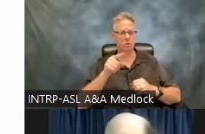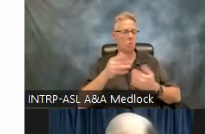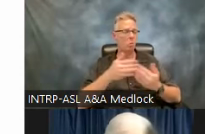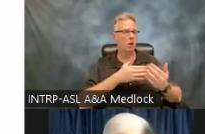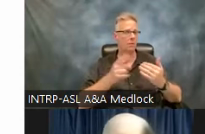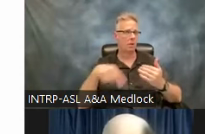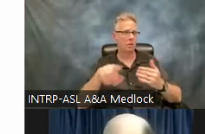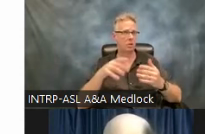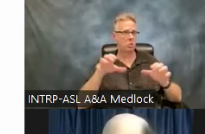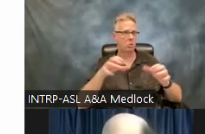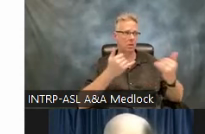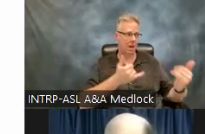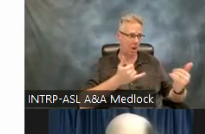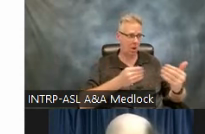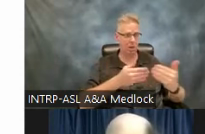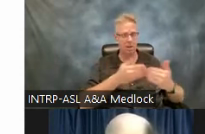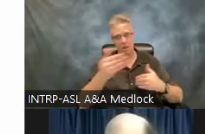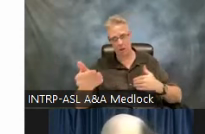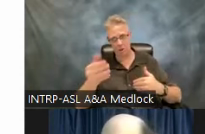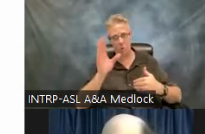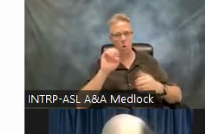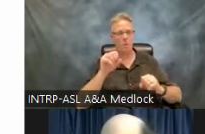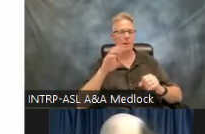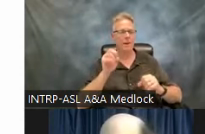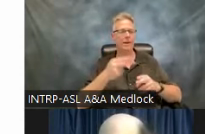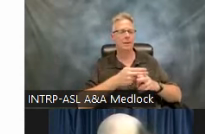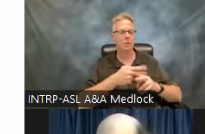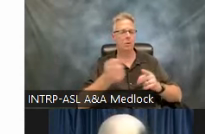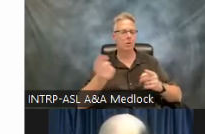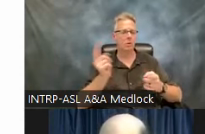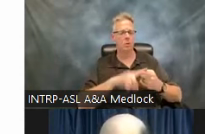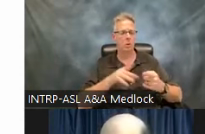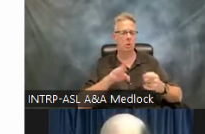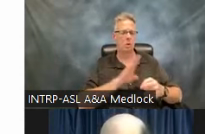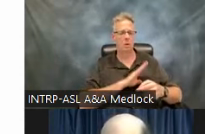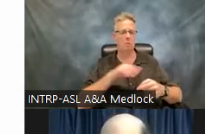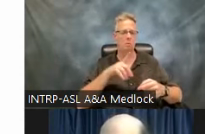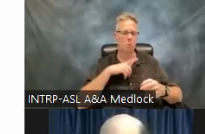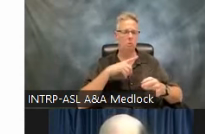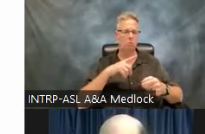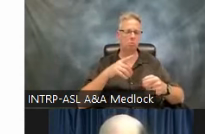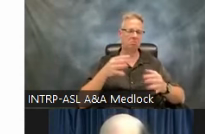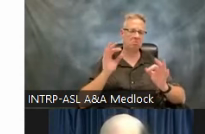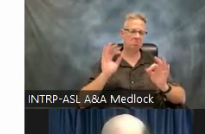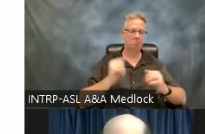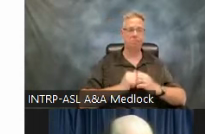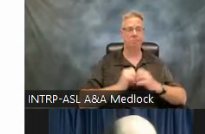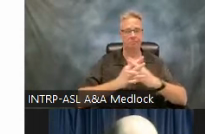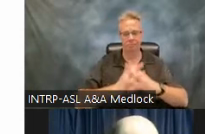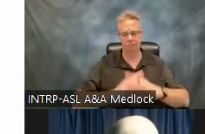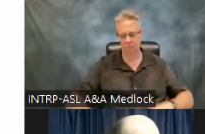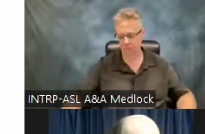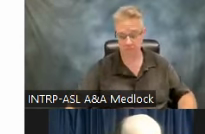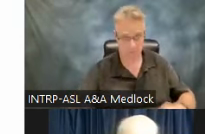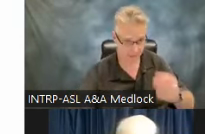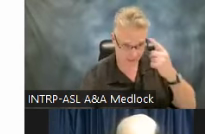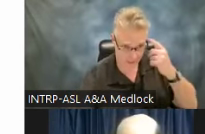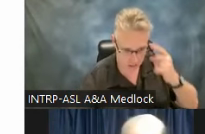do between now and then might be considered temporary until the board exists. Does that make sense? Am I saying, okay,